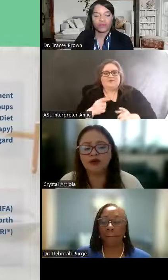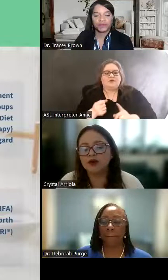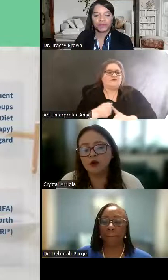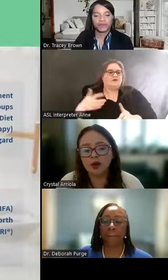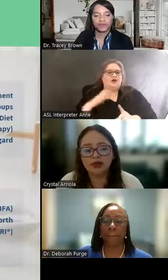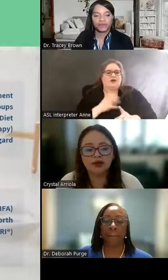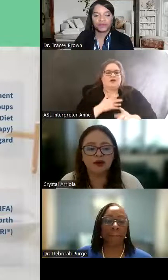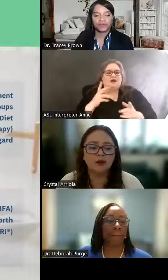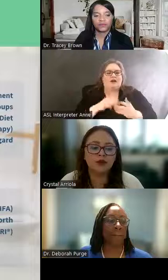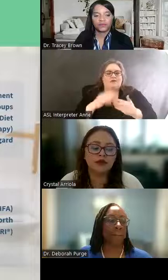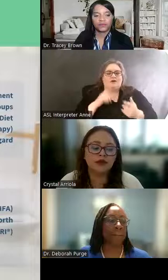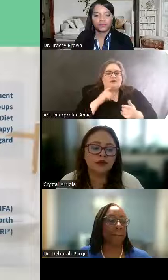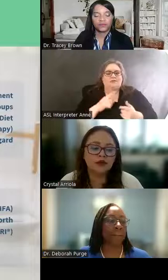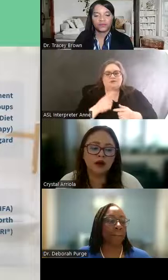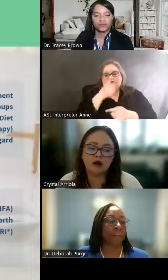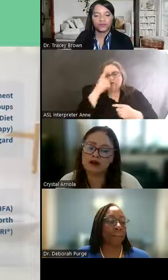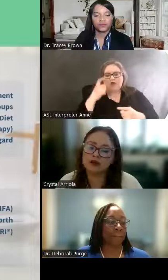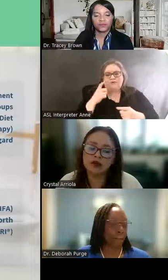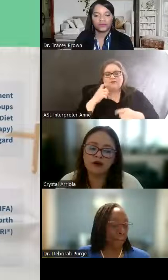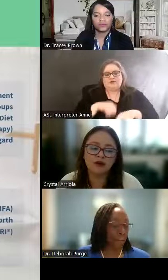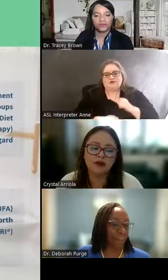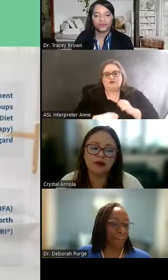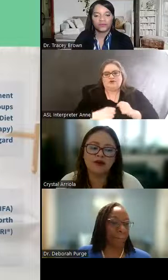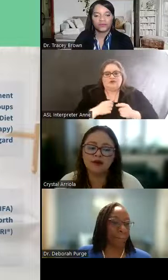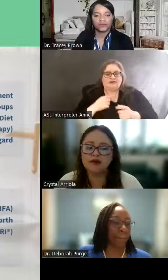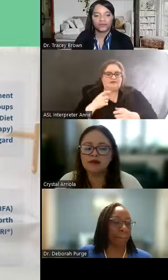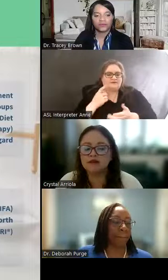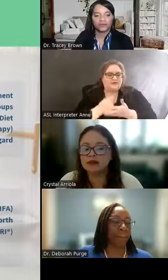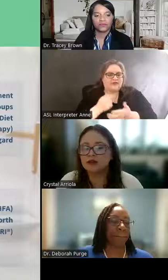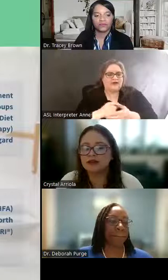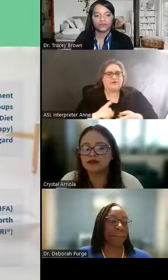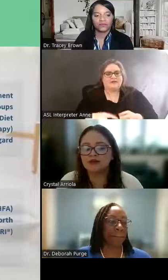trauma and grief component therapy, cognitive behavior therapy, some